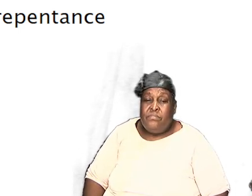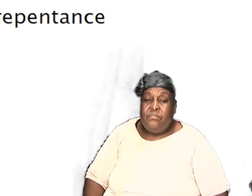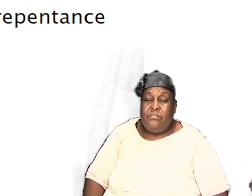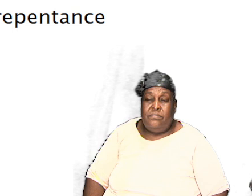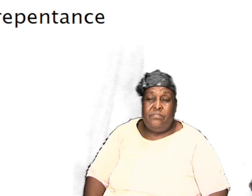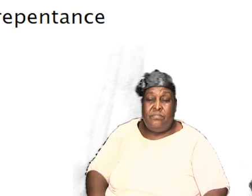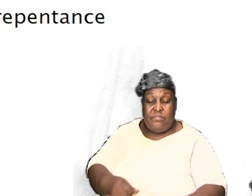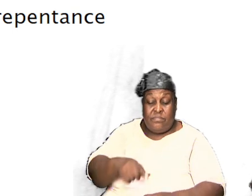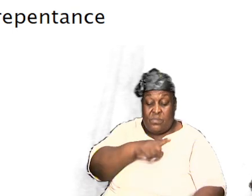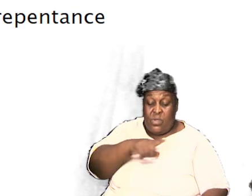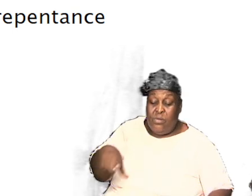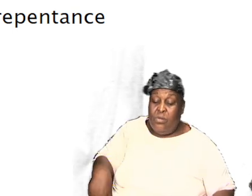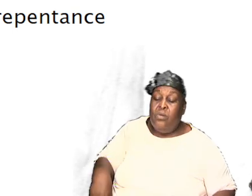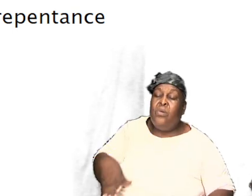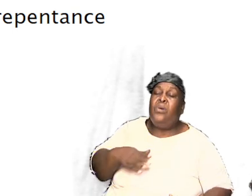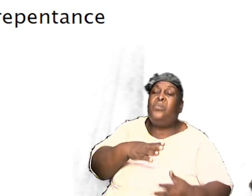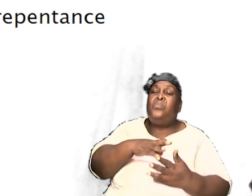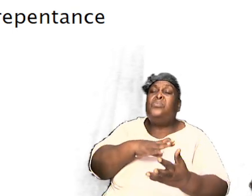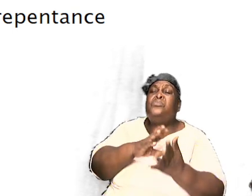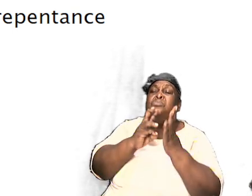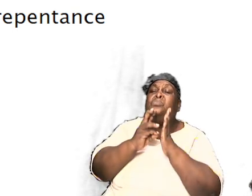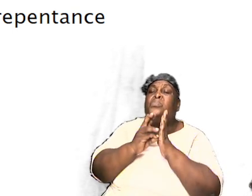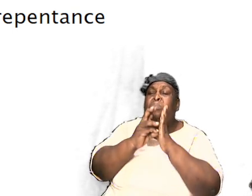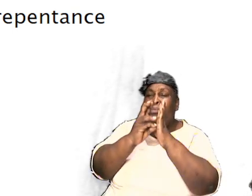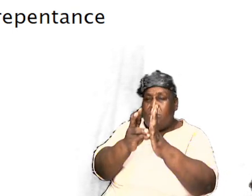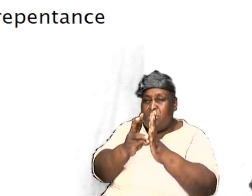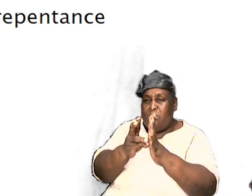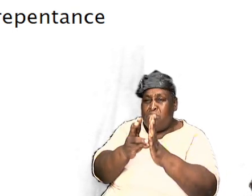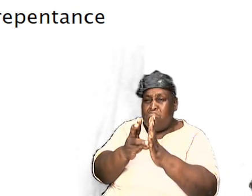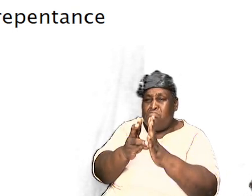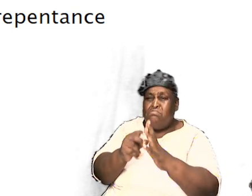So the Lord was willing